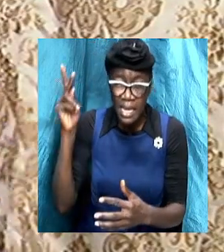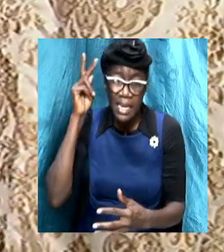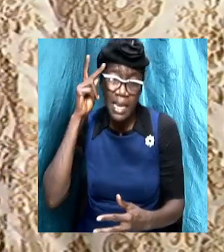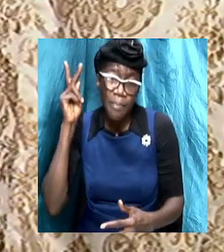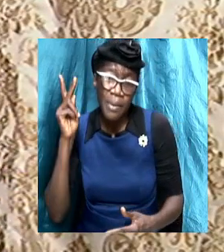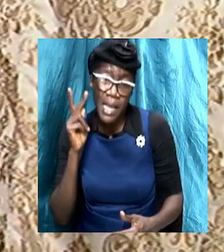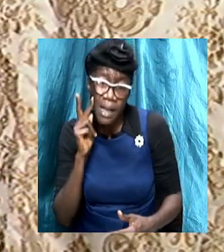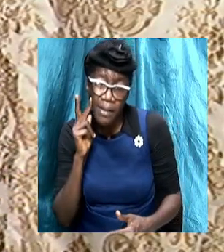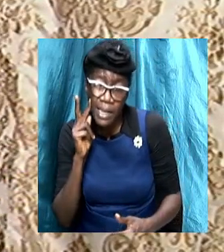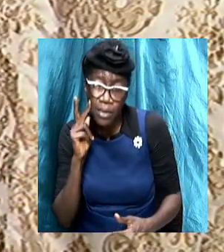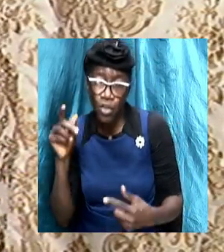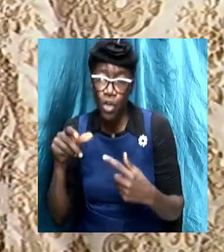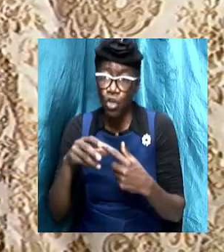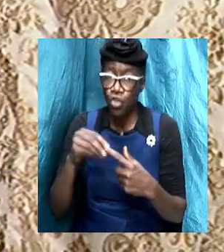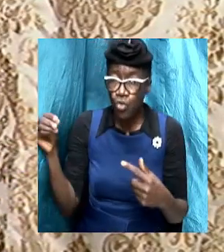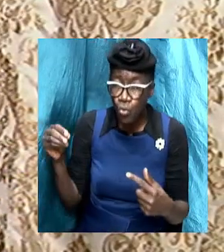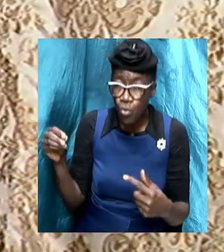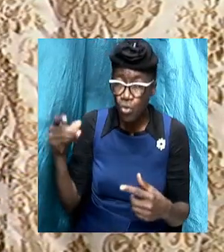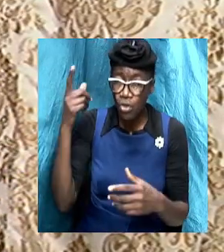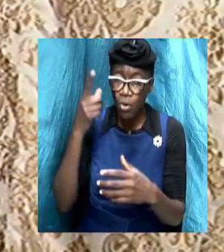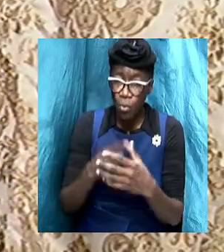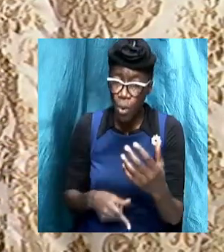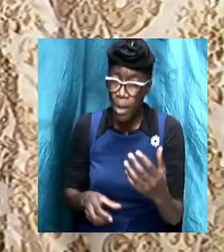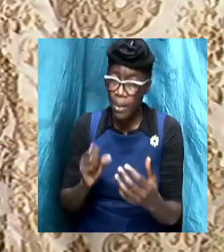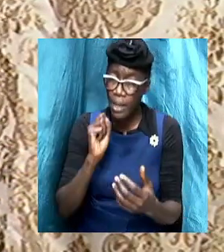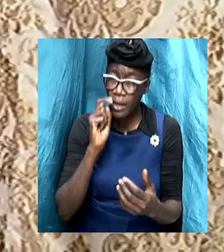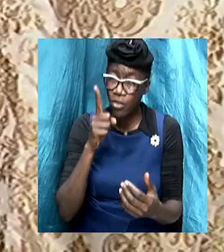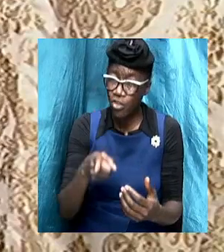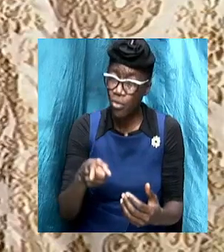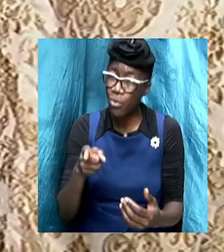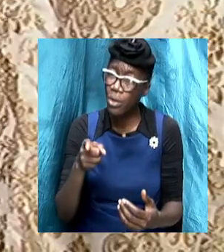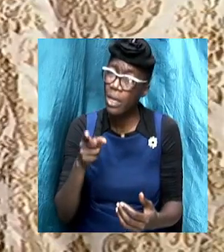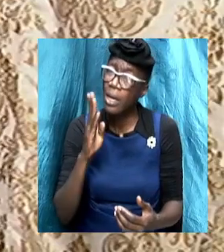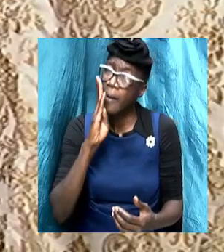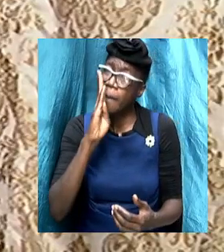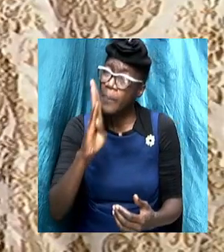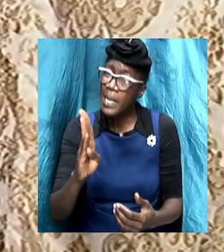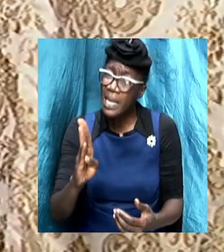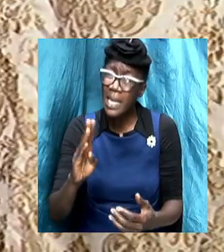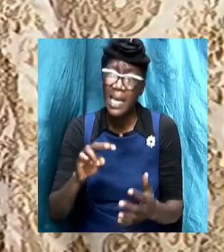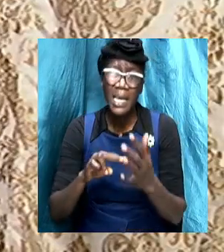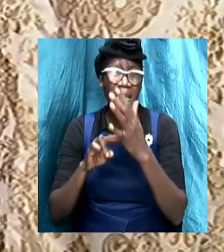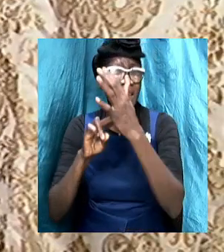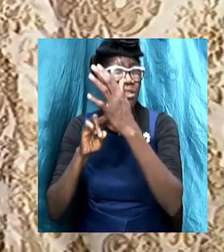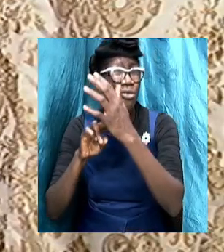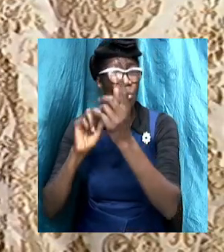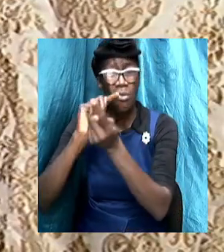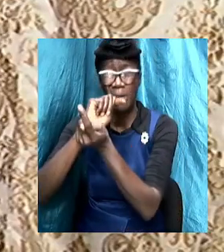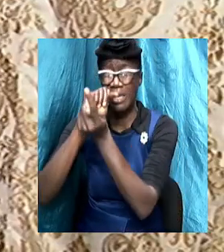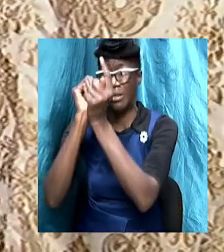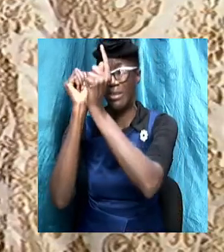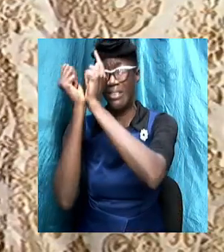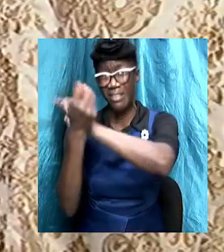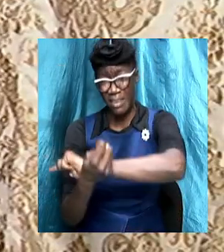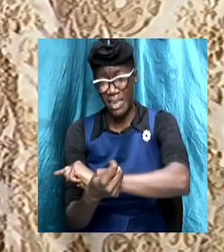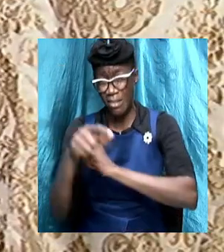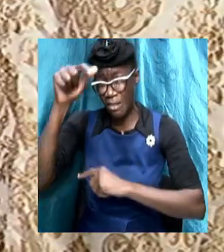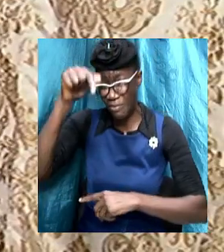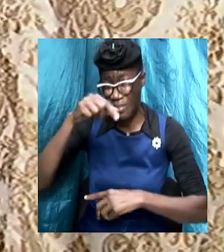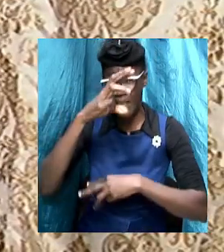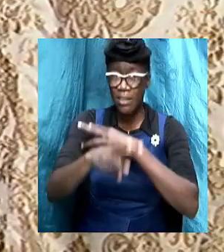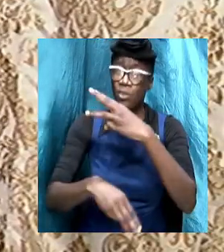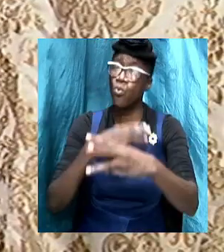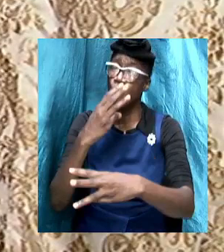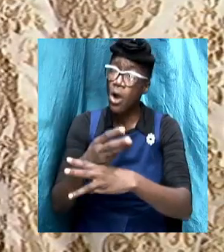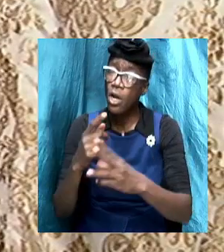sex they should be. It shows you the twistedness of this world. It shows you how